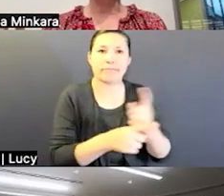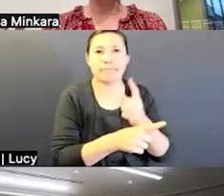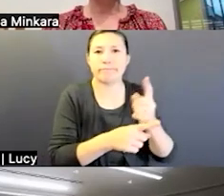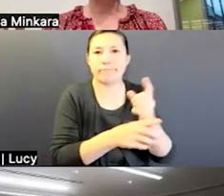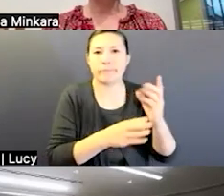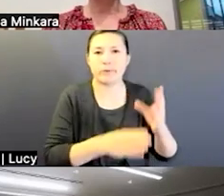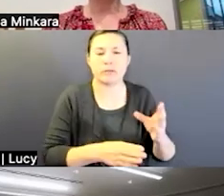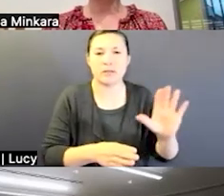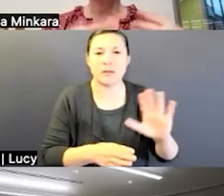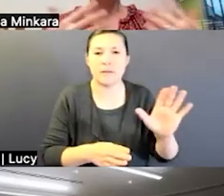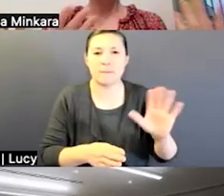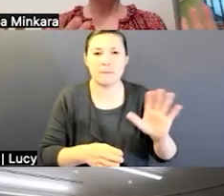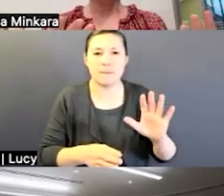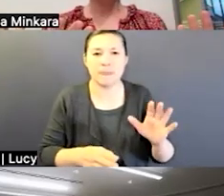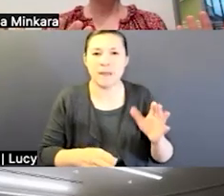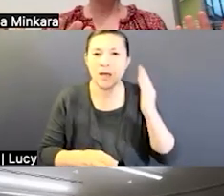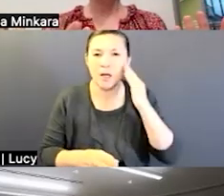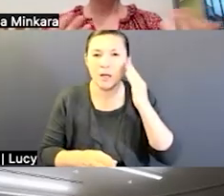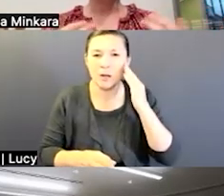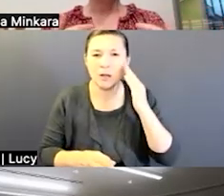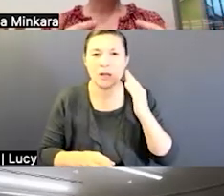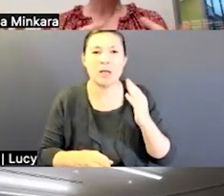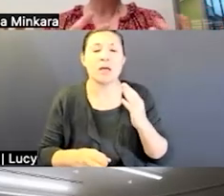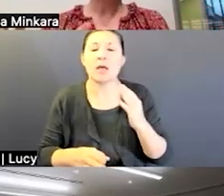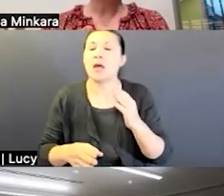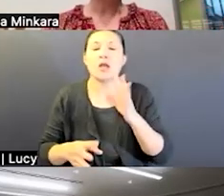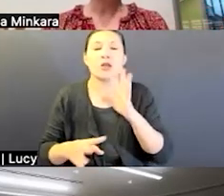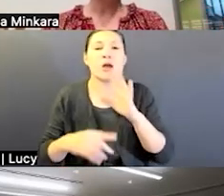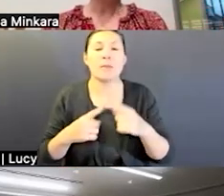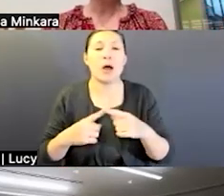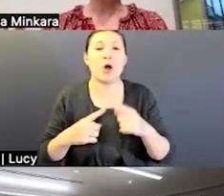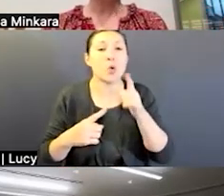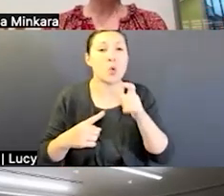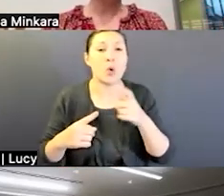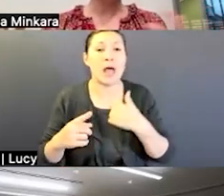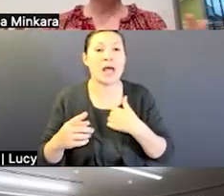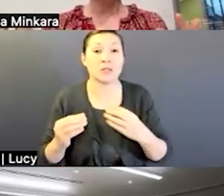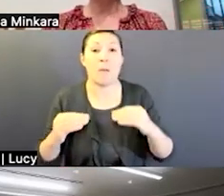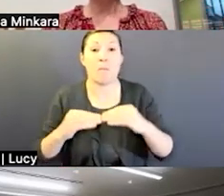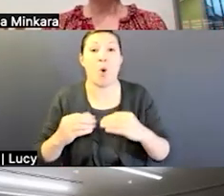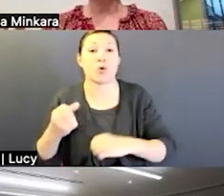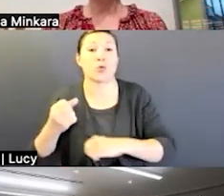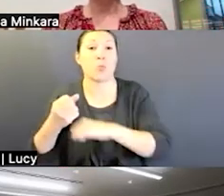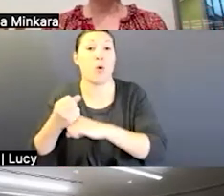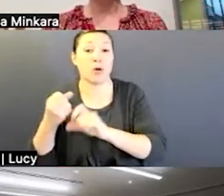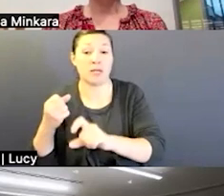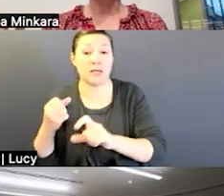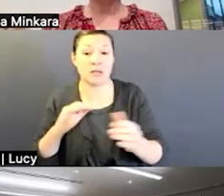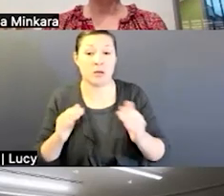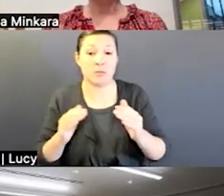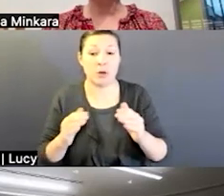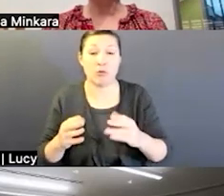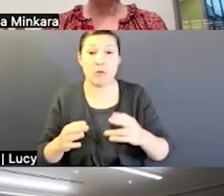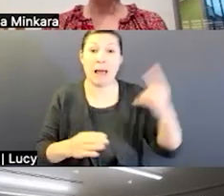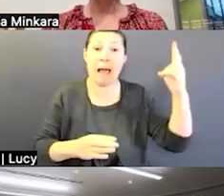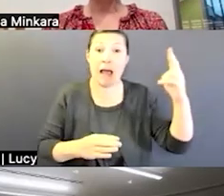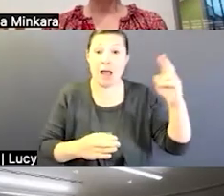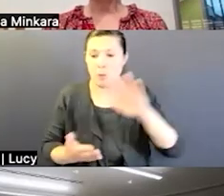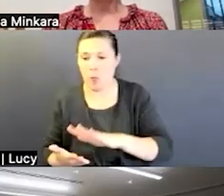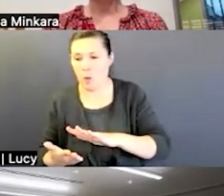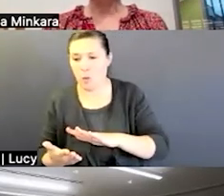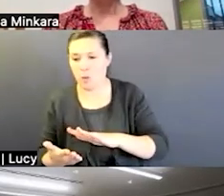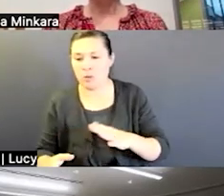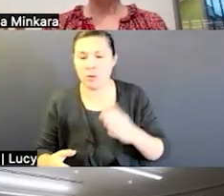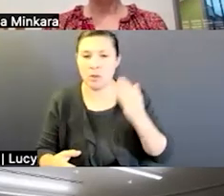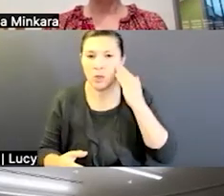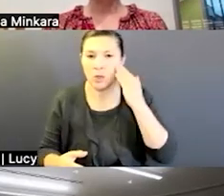say is support needs. So someone with high support needs just needs a lot of support to, just go about their day,